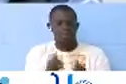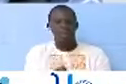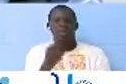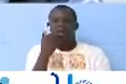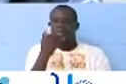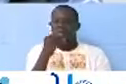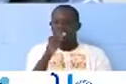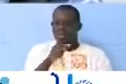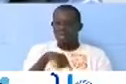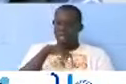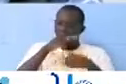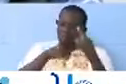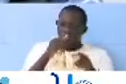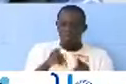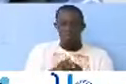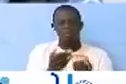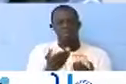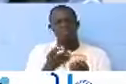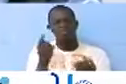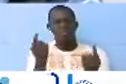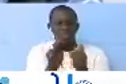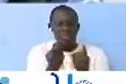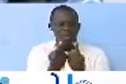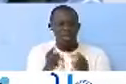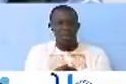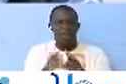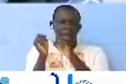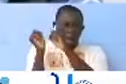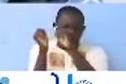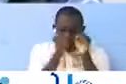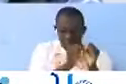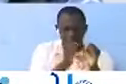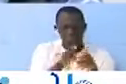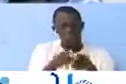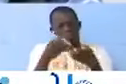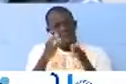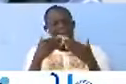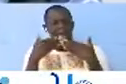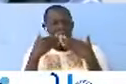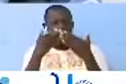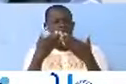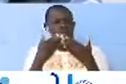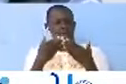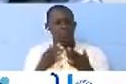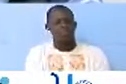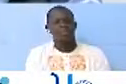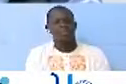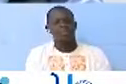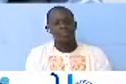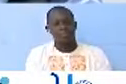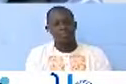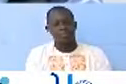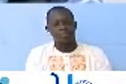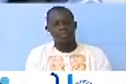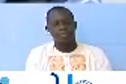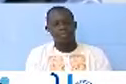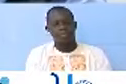respect of intelligence matters, for example? Munda misalve ni mukulo maranyaldi pilo kuldi.